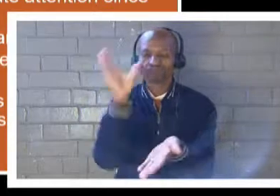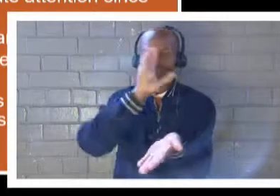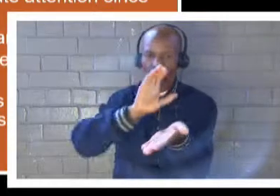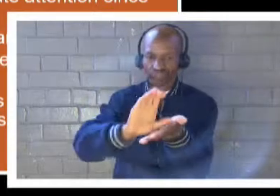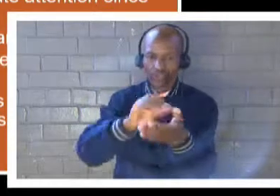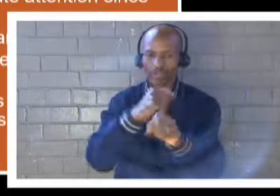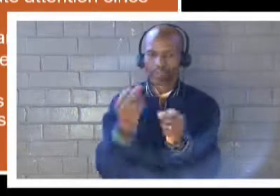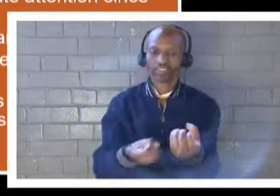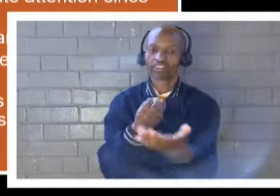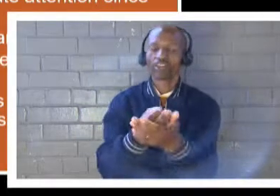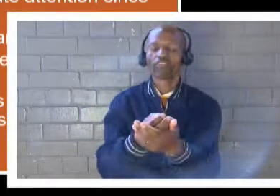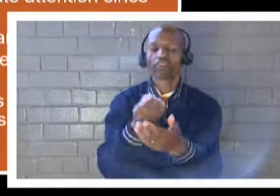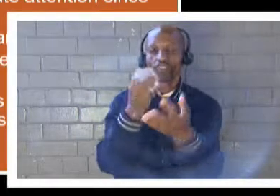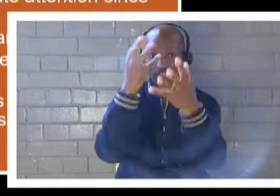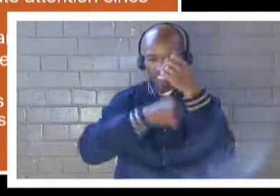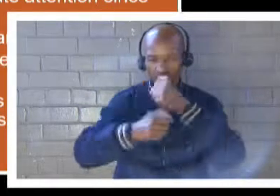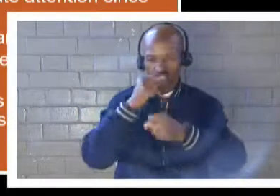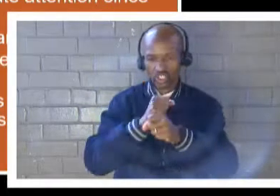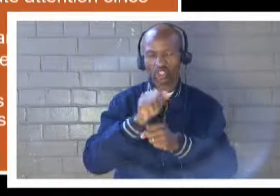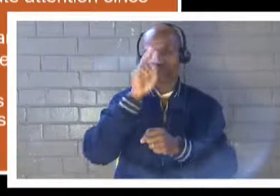fiscal year